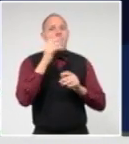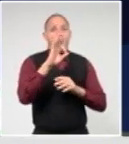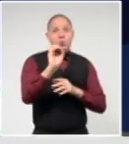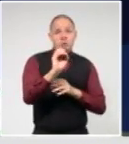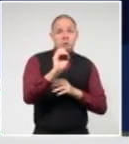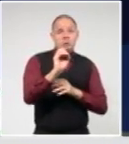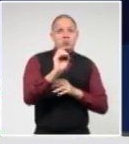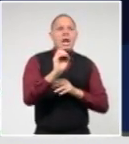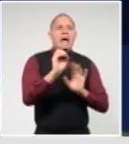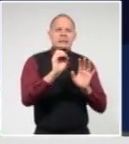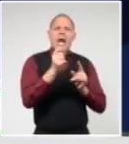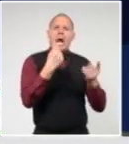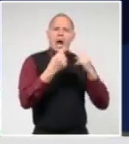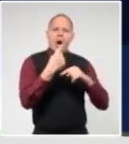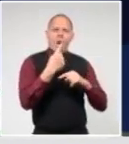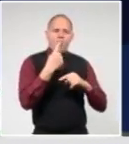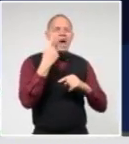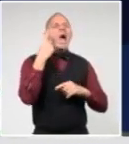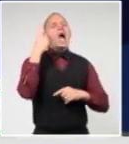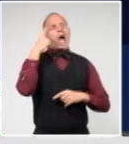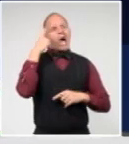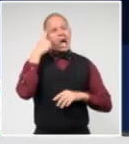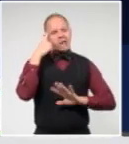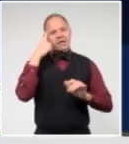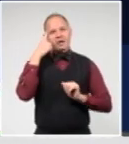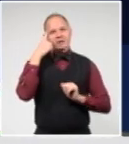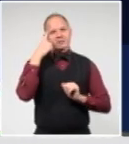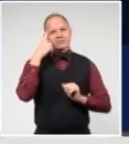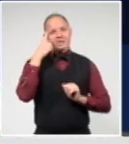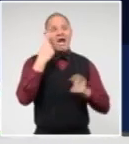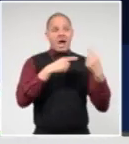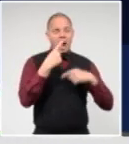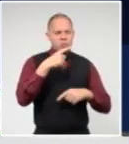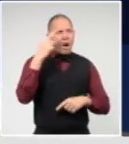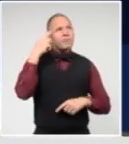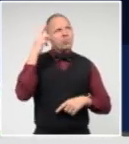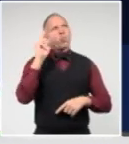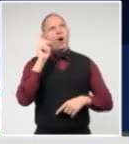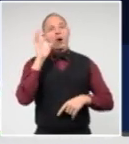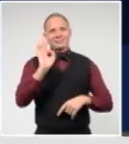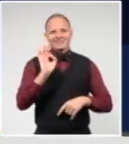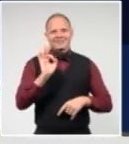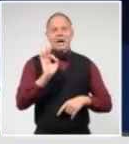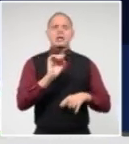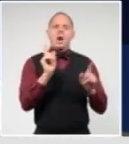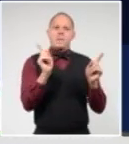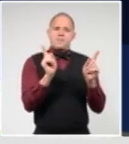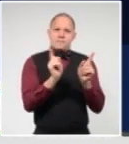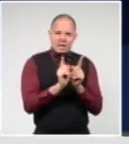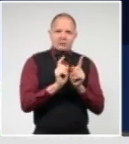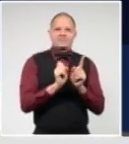Of the 42 diagnosed cases yesterday, 17 are male for